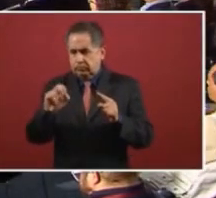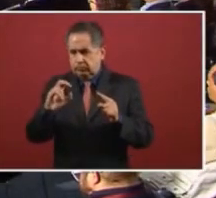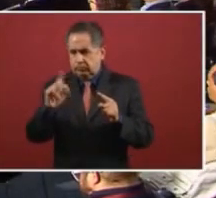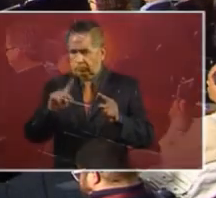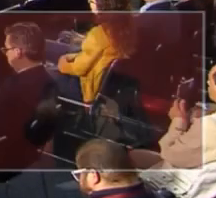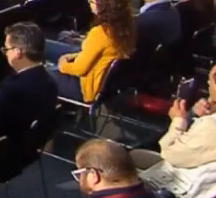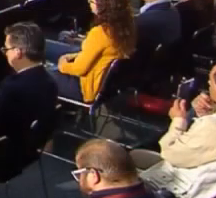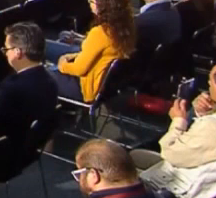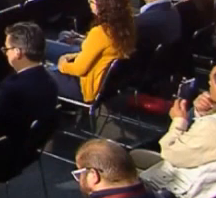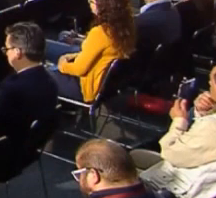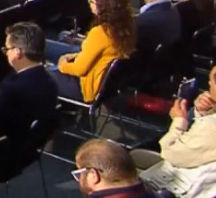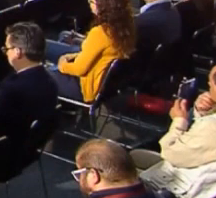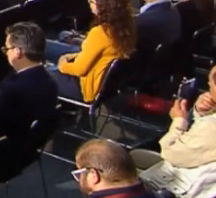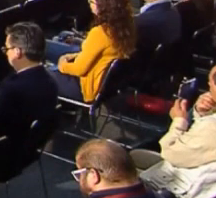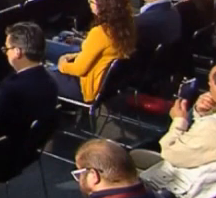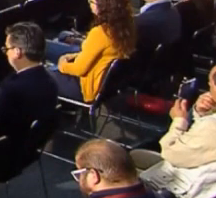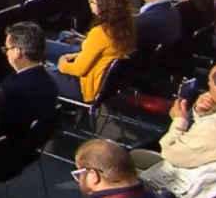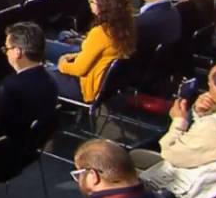Santa Cruz.